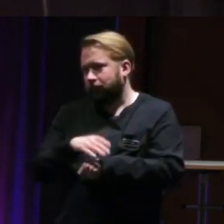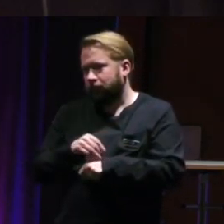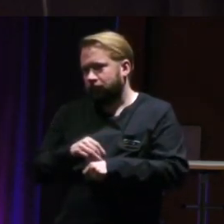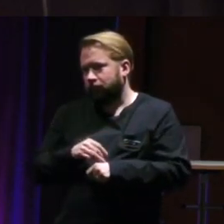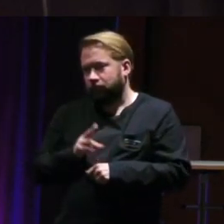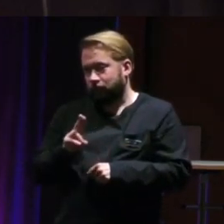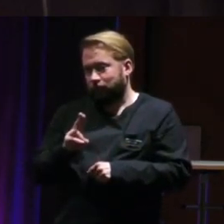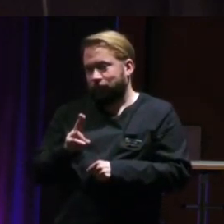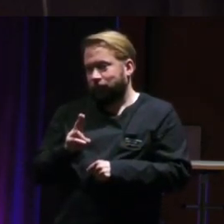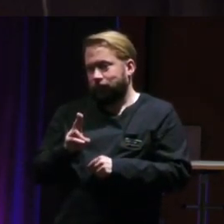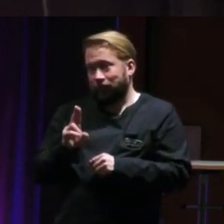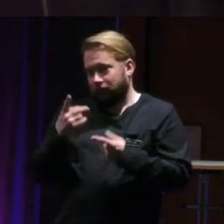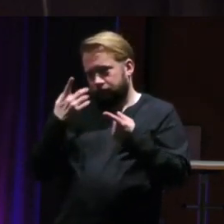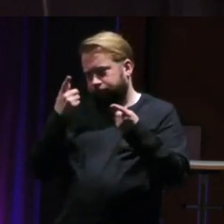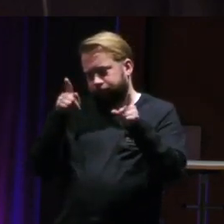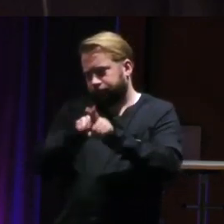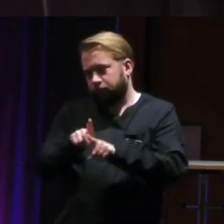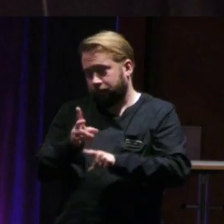I don't think about this.